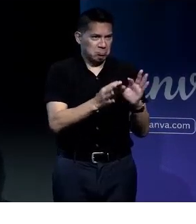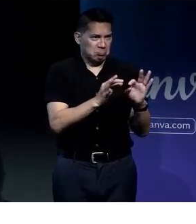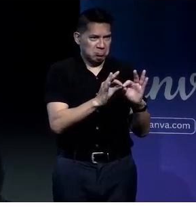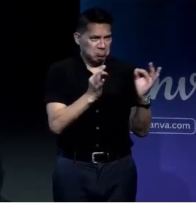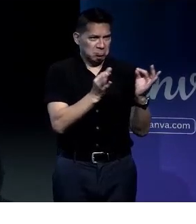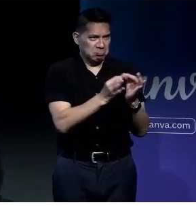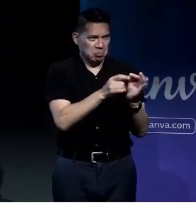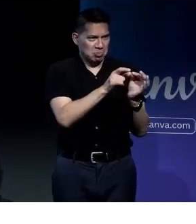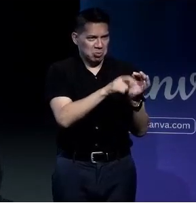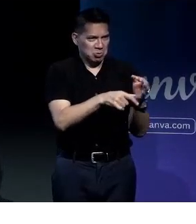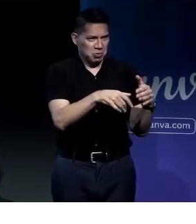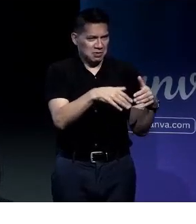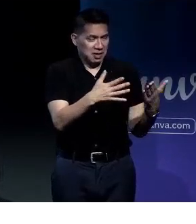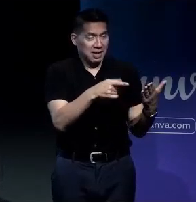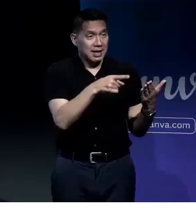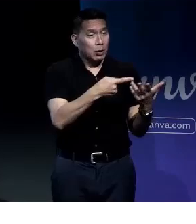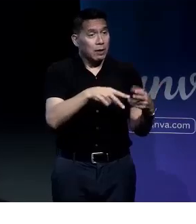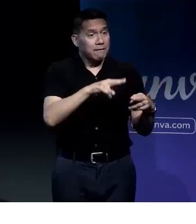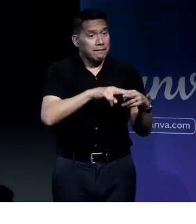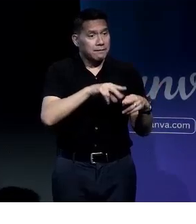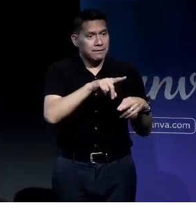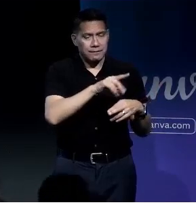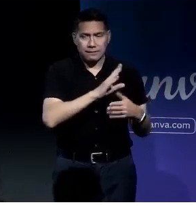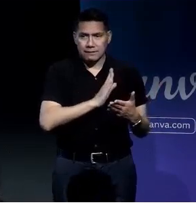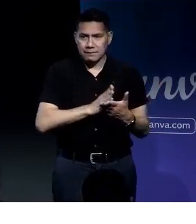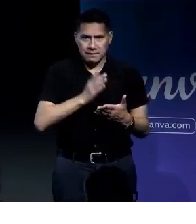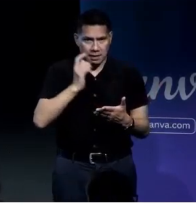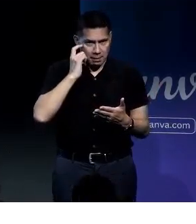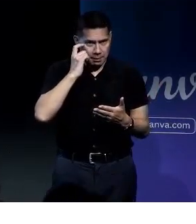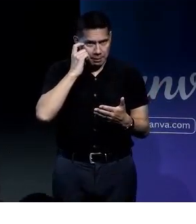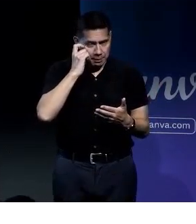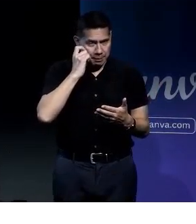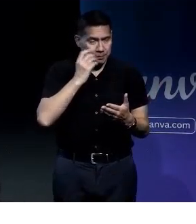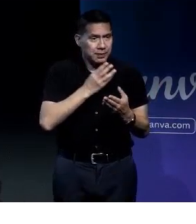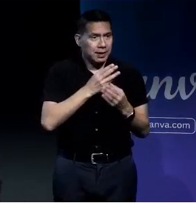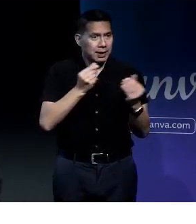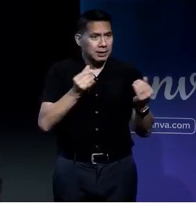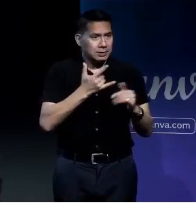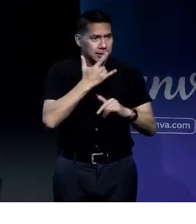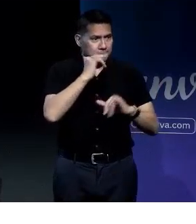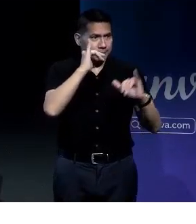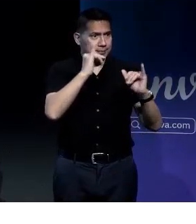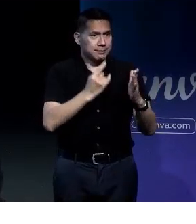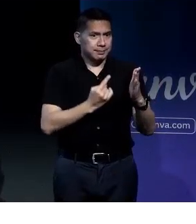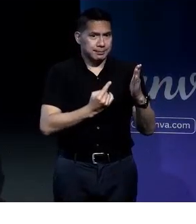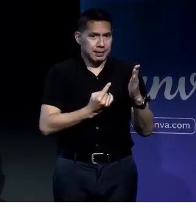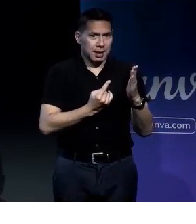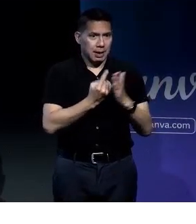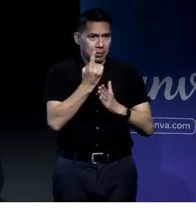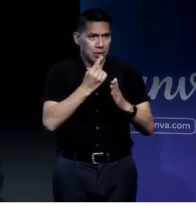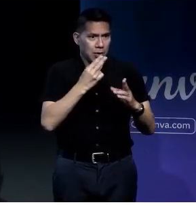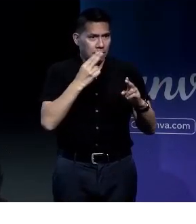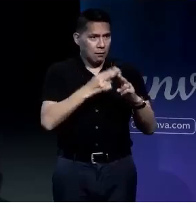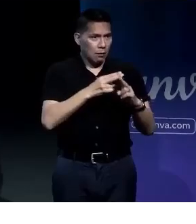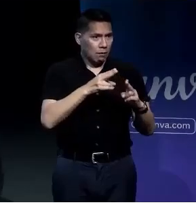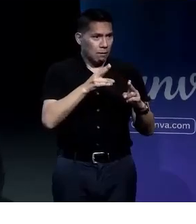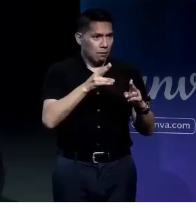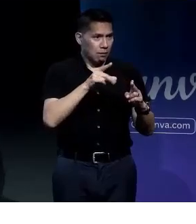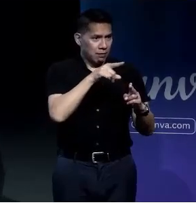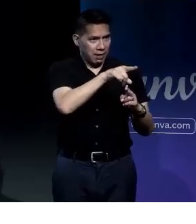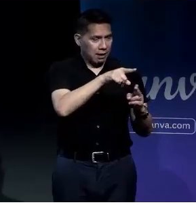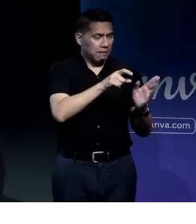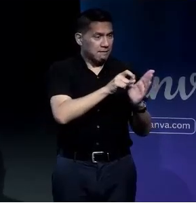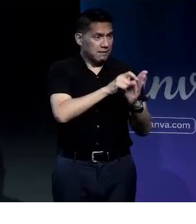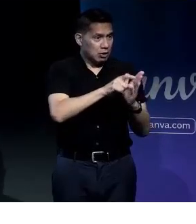need to, or if there's actually some catastrophic failures on the actual vendor page. So